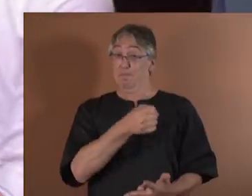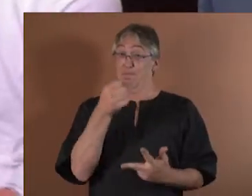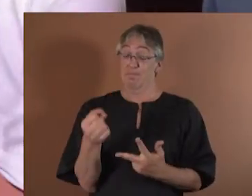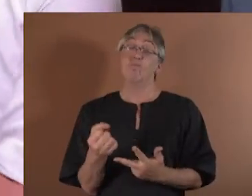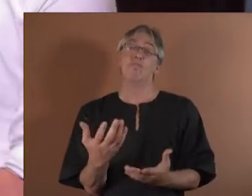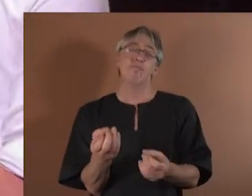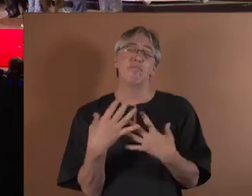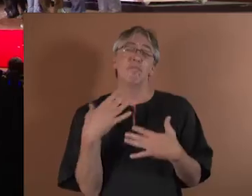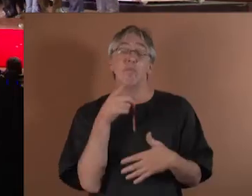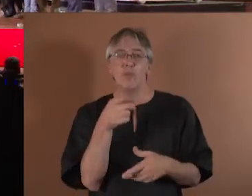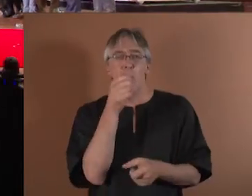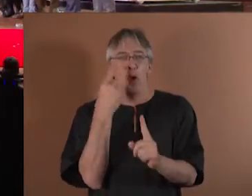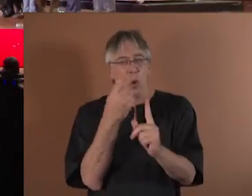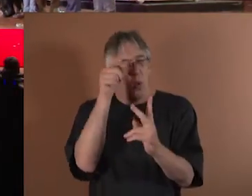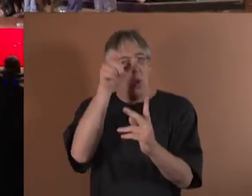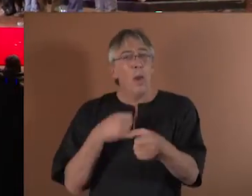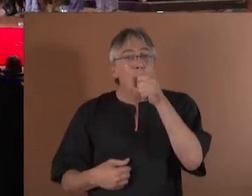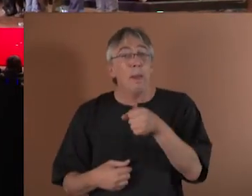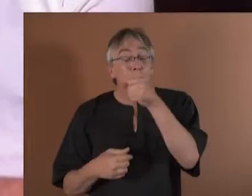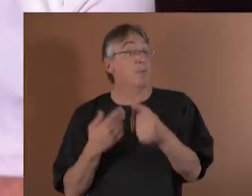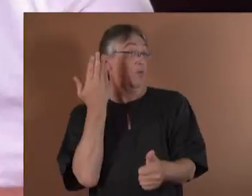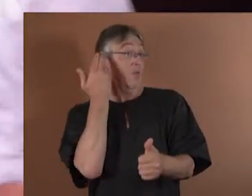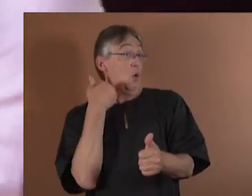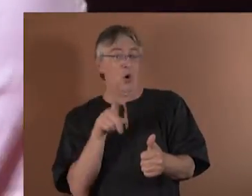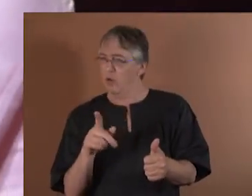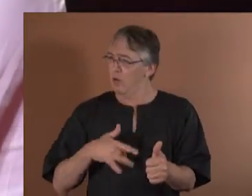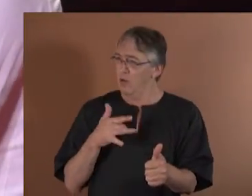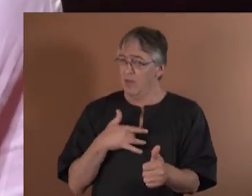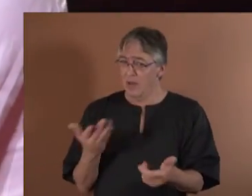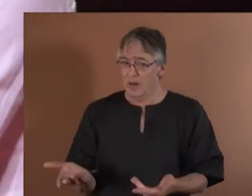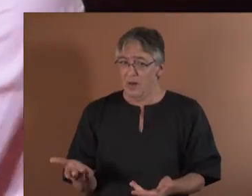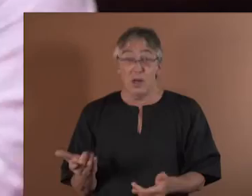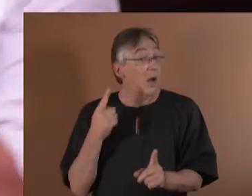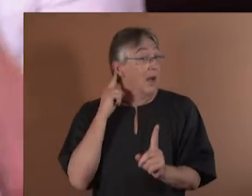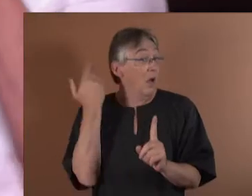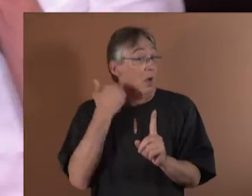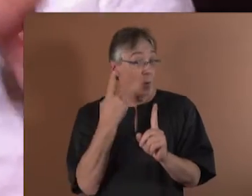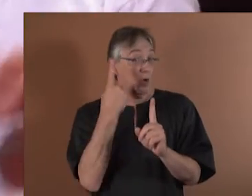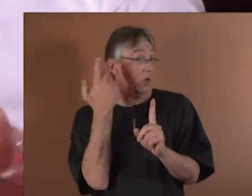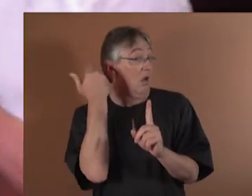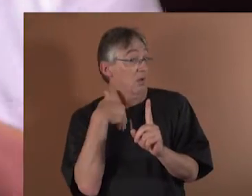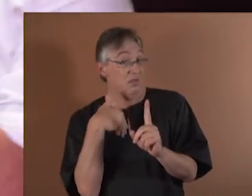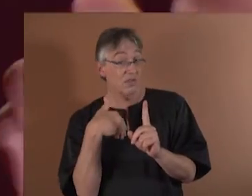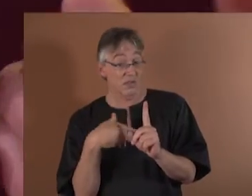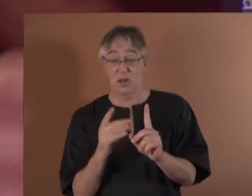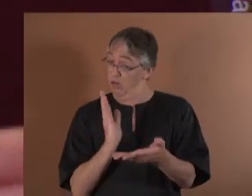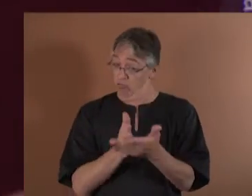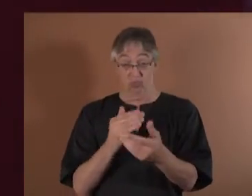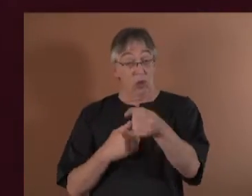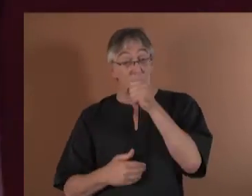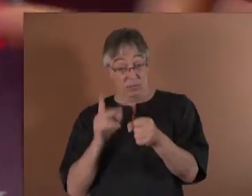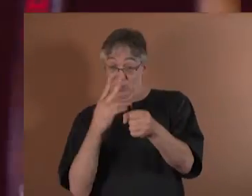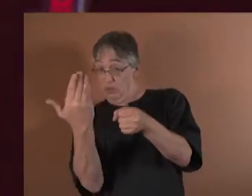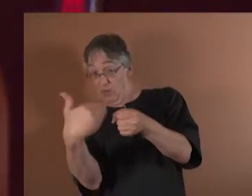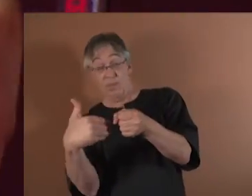Tell me. You are licking who? Van Gogh. How many ears? Does he have one ear? Yeah, he has one ear. It Yeah, it tastes